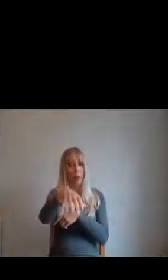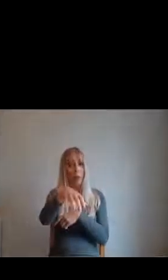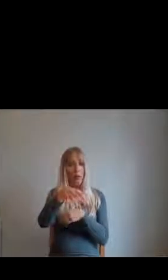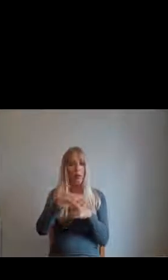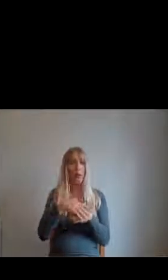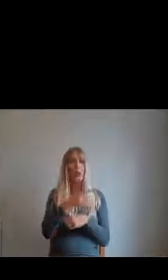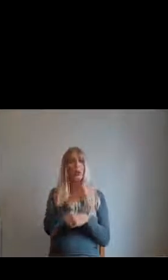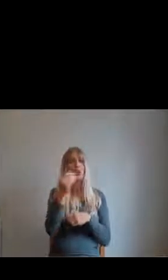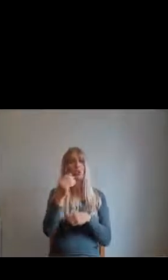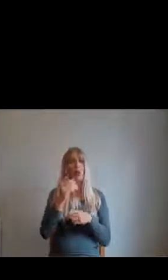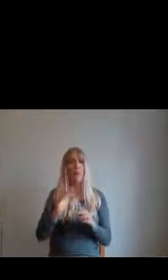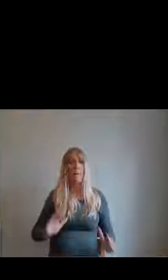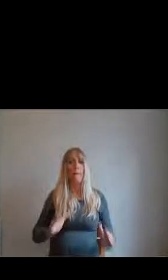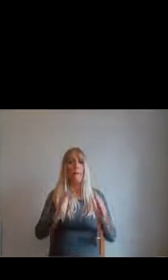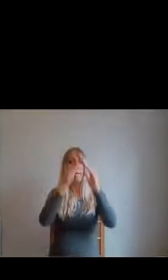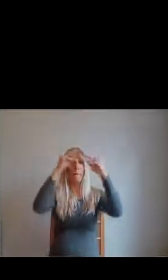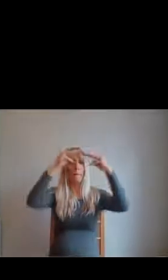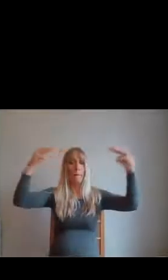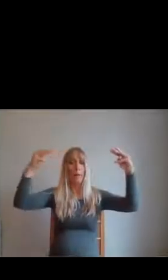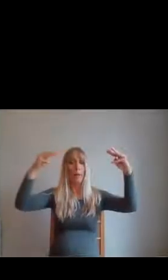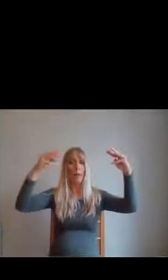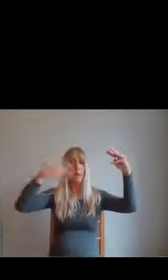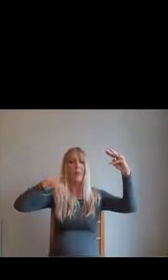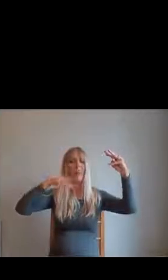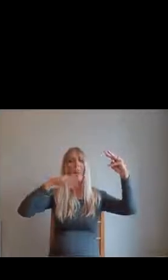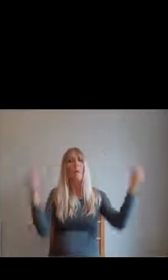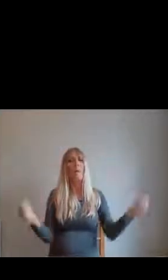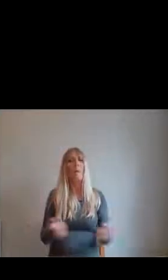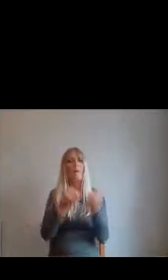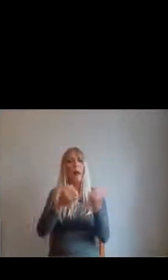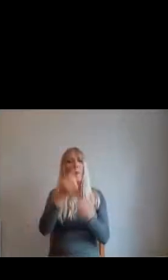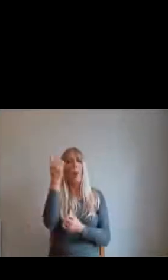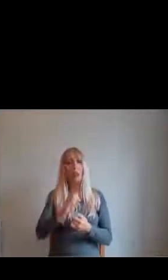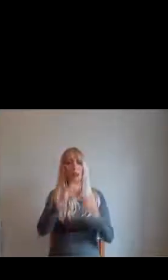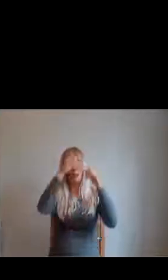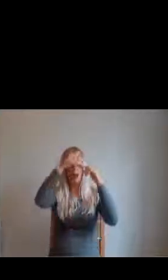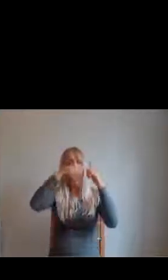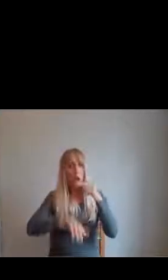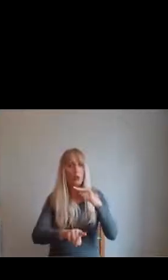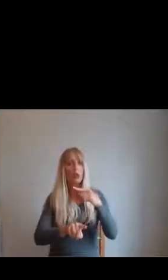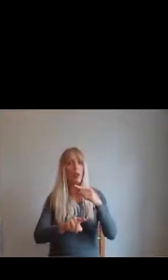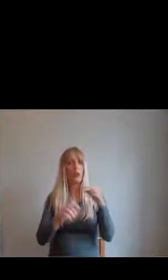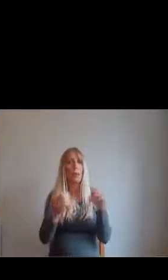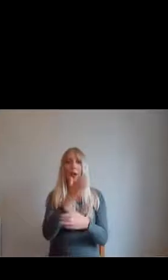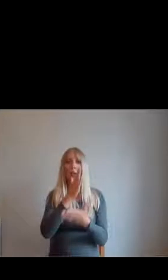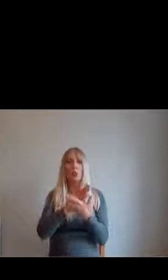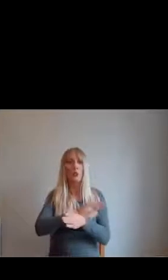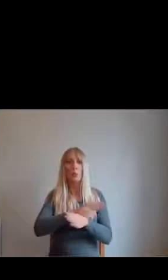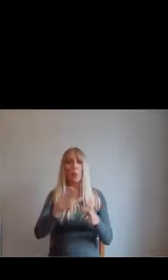may also need to be placed underground to avoid the proposed Lower Thames Crossing route.